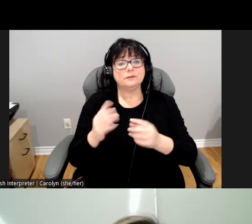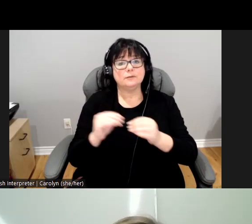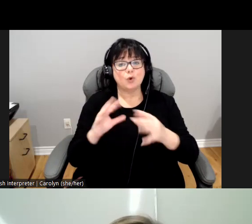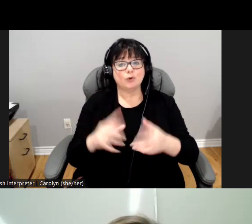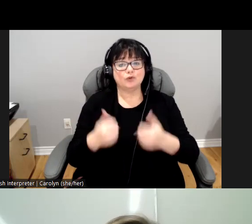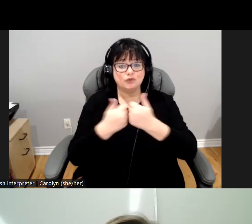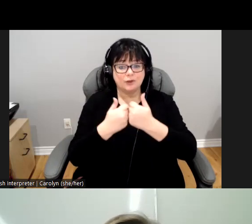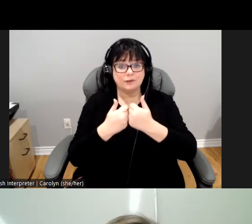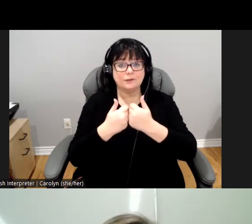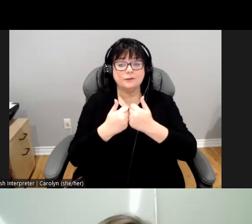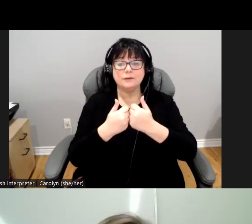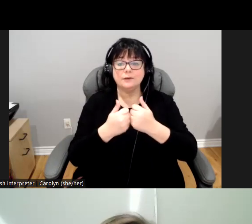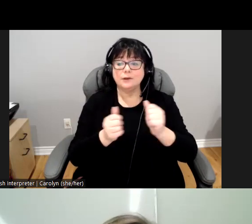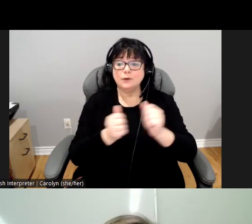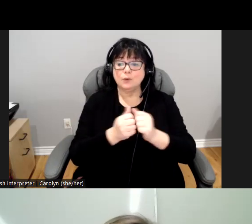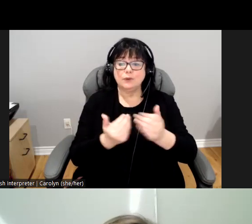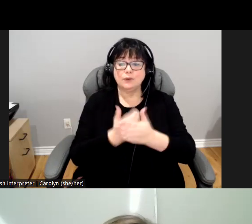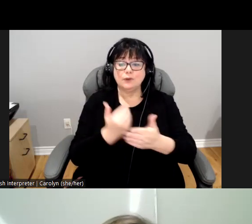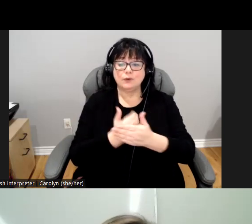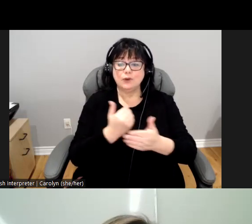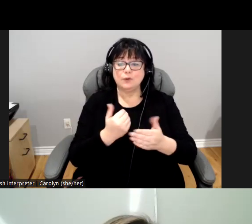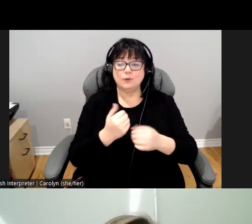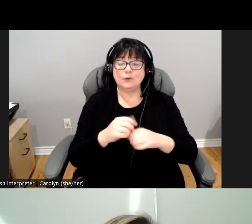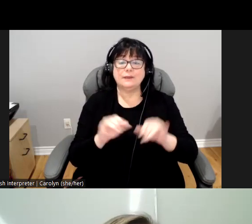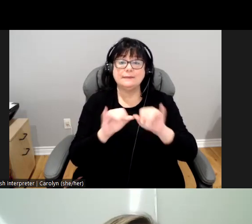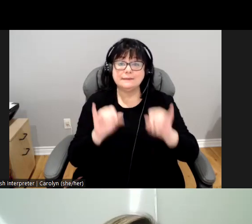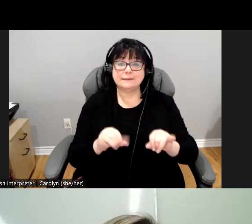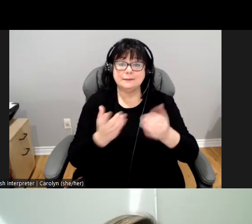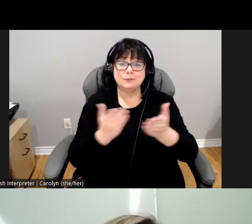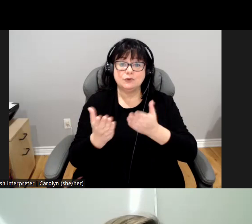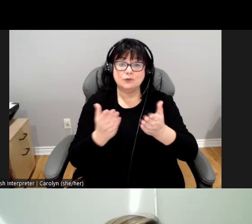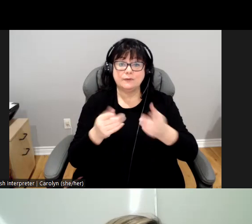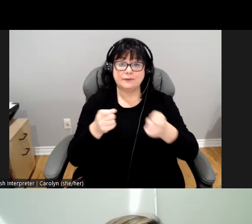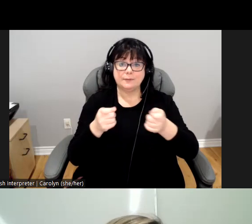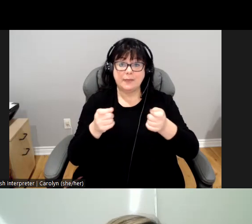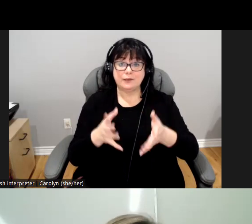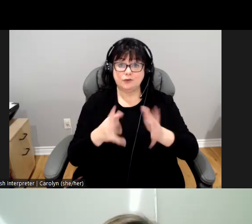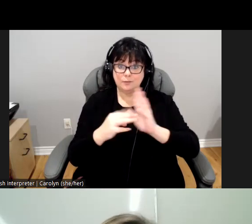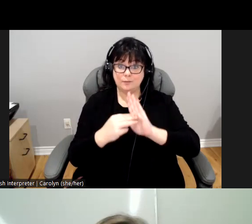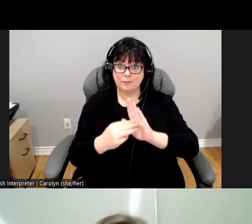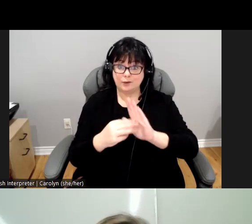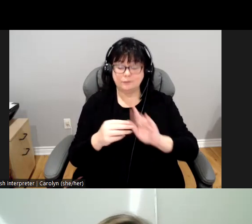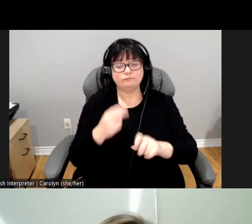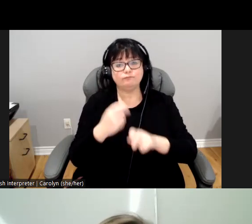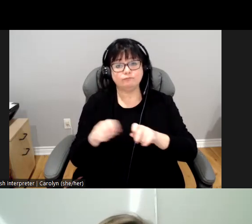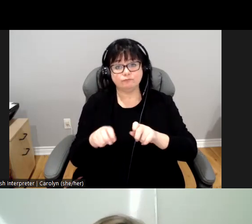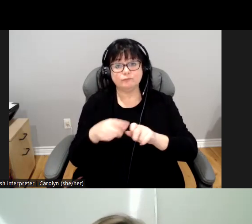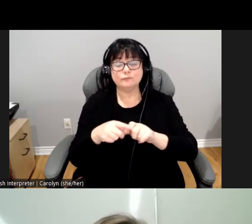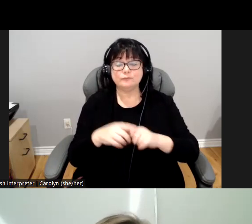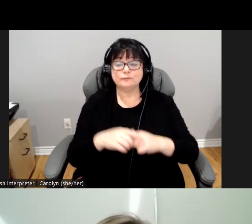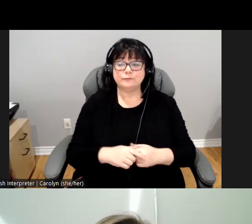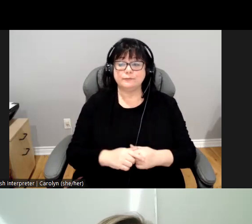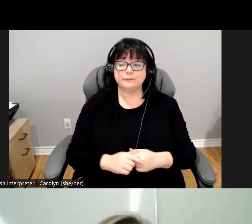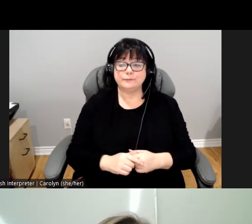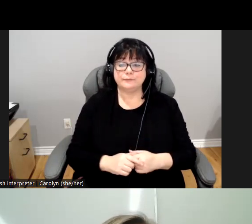service manager model, but we're working on getting those back. We've also, if I have at the end, I might just talk a